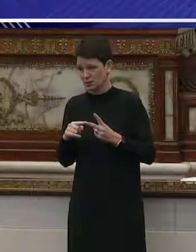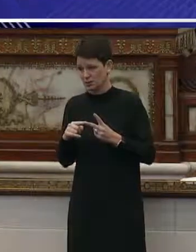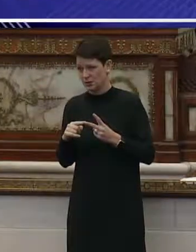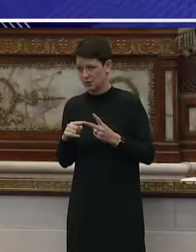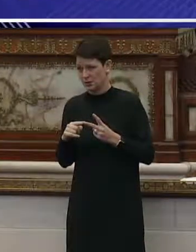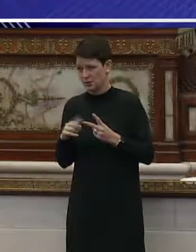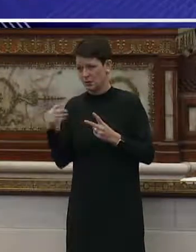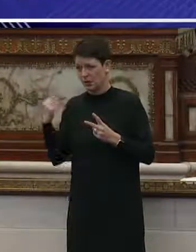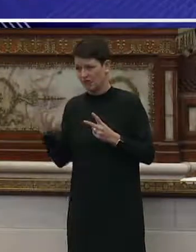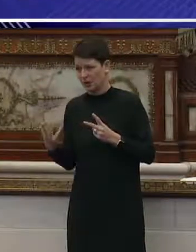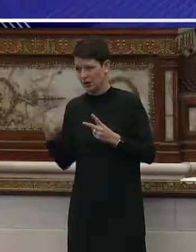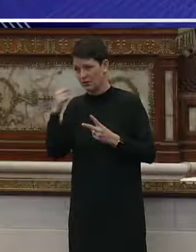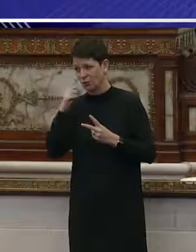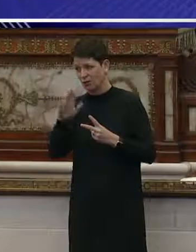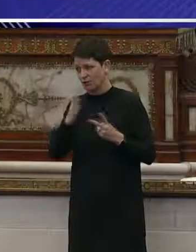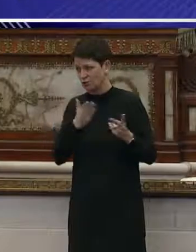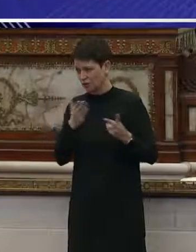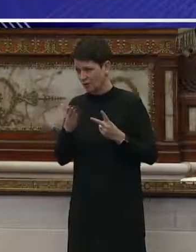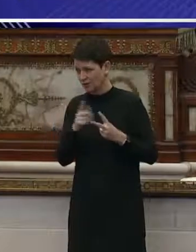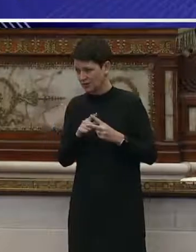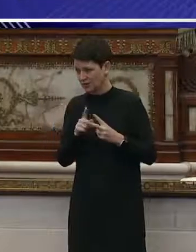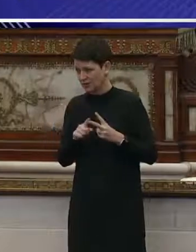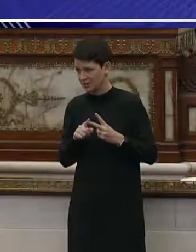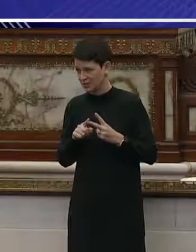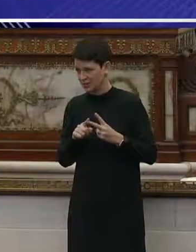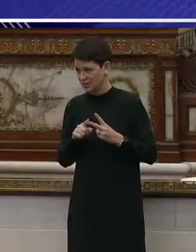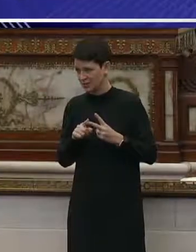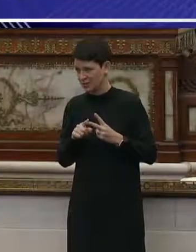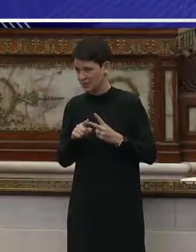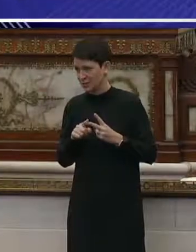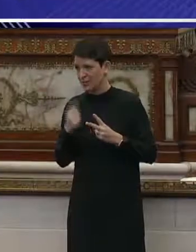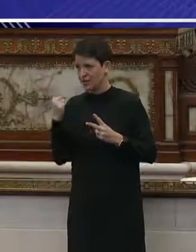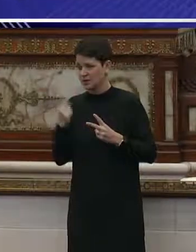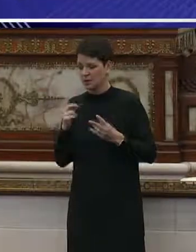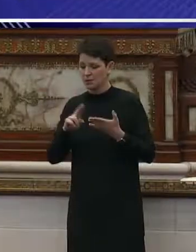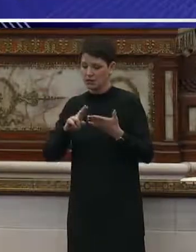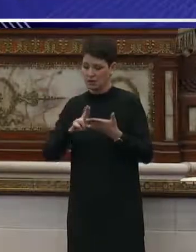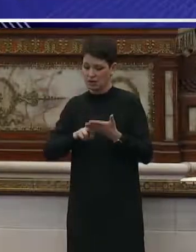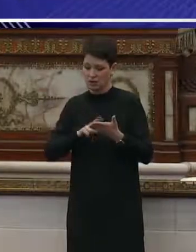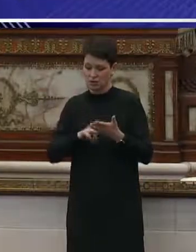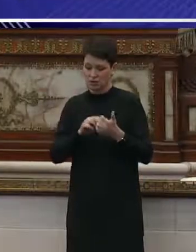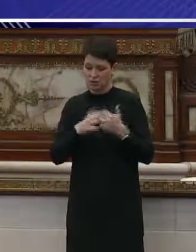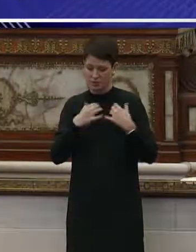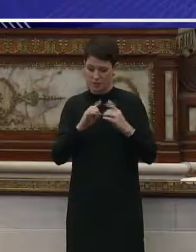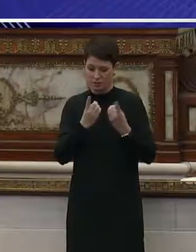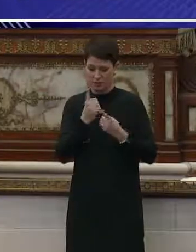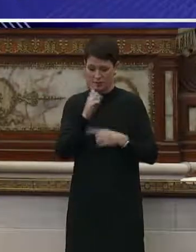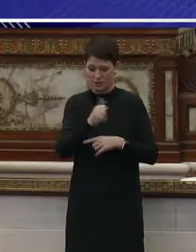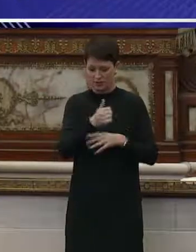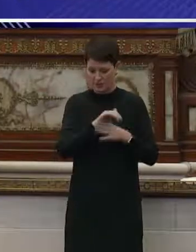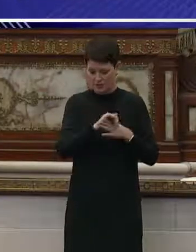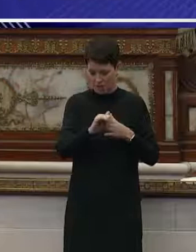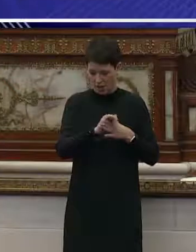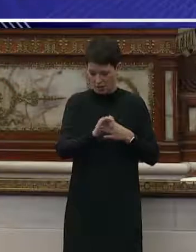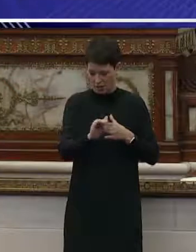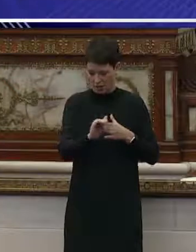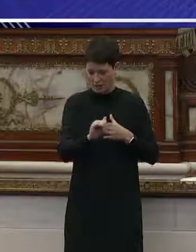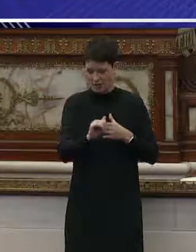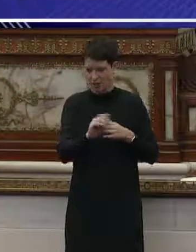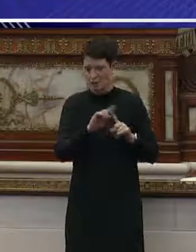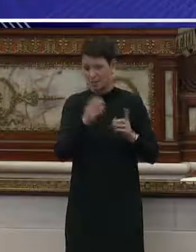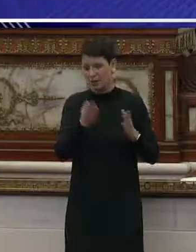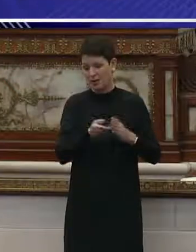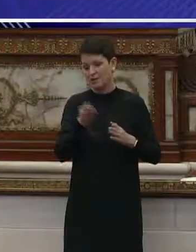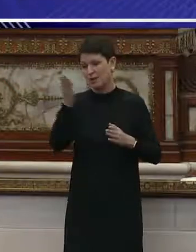insurance providers for their services? So let's just say somebody contracts with the health department for $10, but they could be